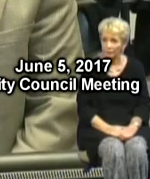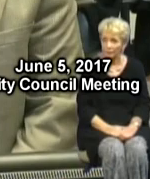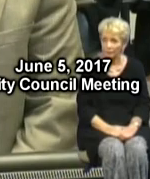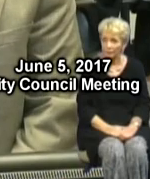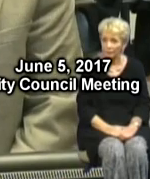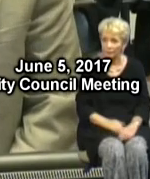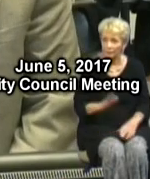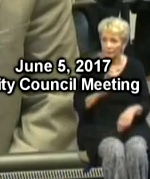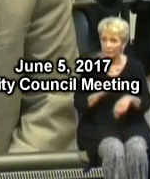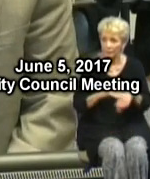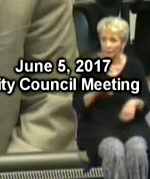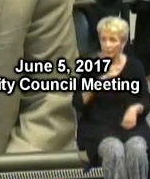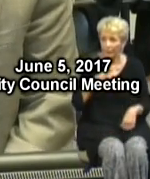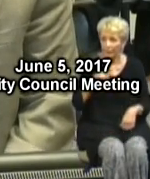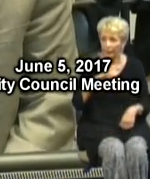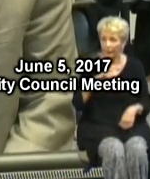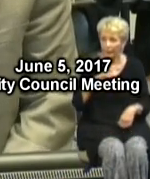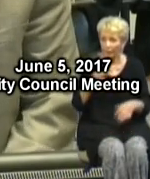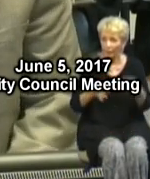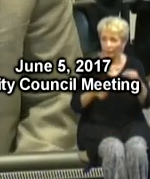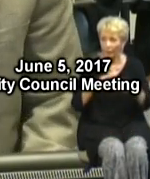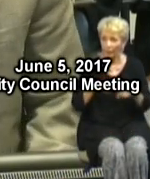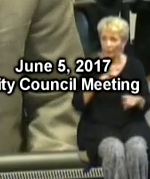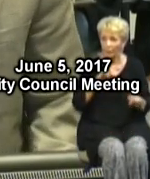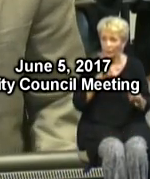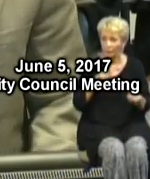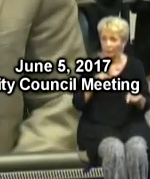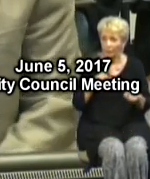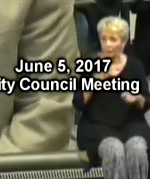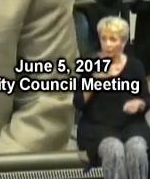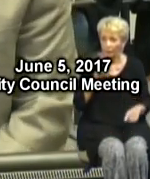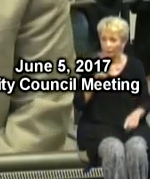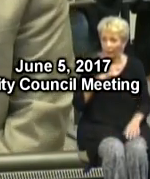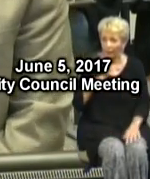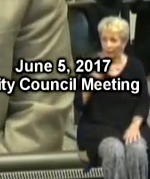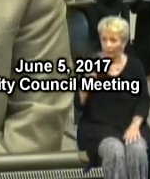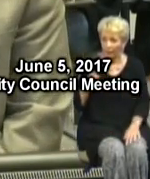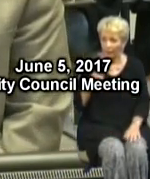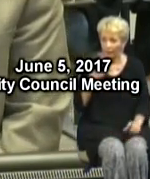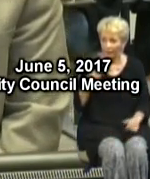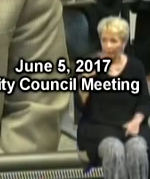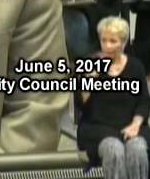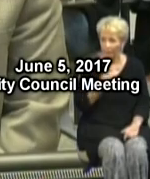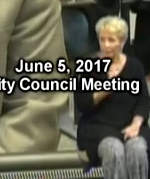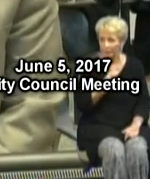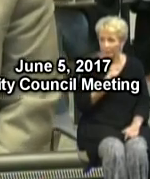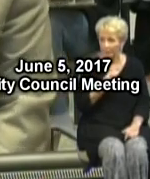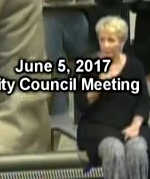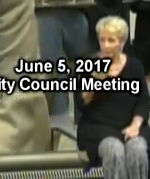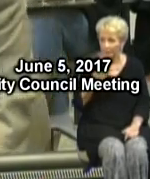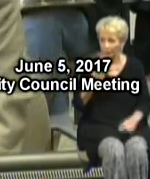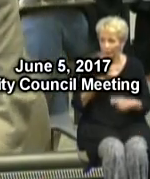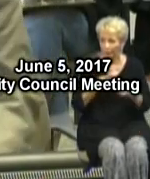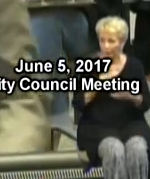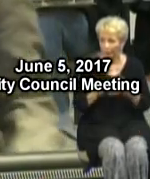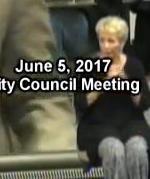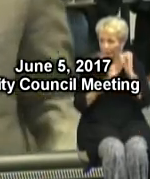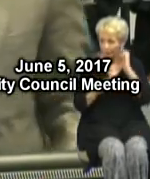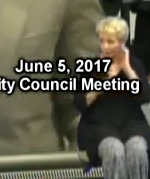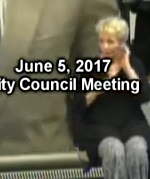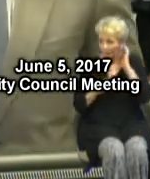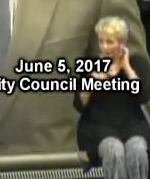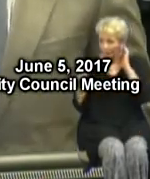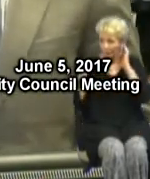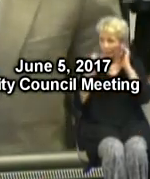Yeah. I'll call a public hearing to order. Philip, would you like to give us some history on this, please? Yes, sir. Mr. Mayor, members